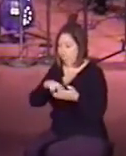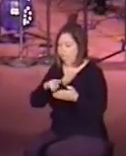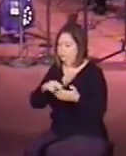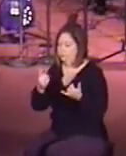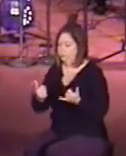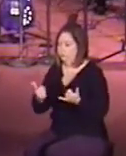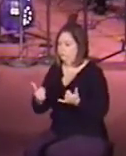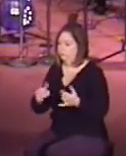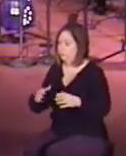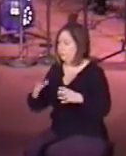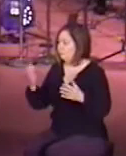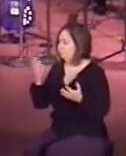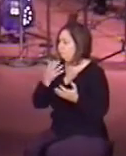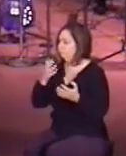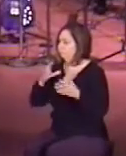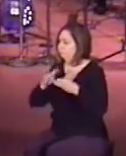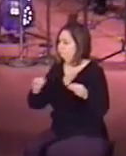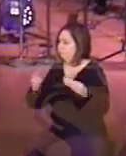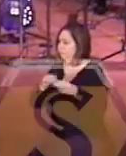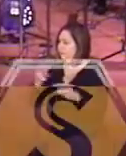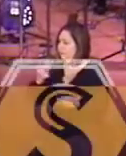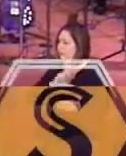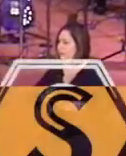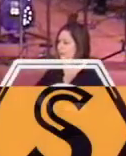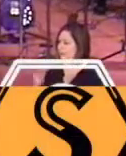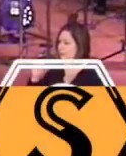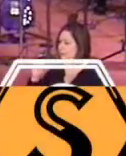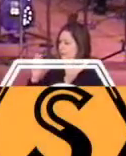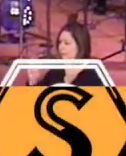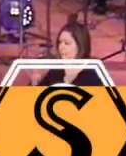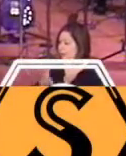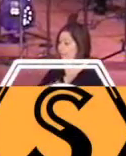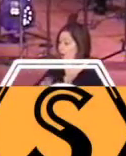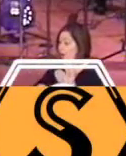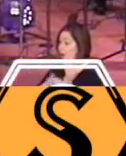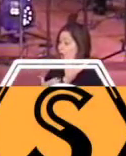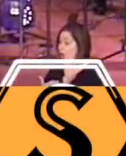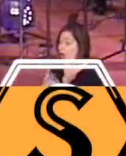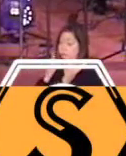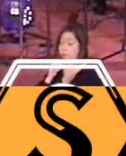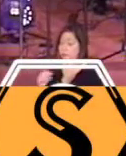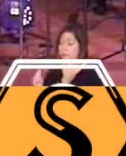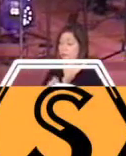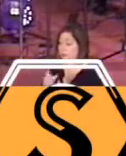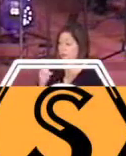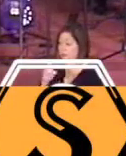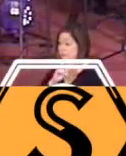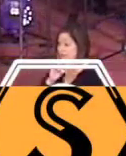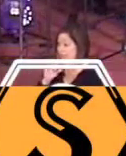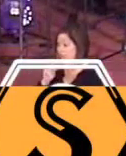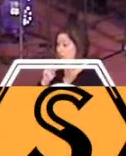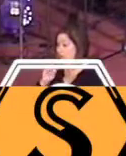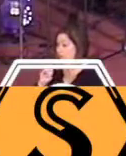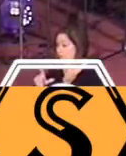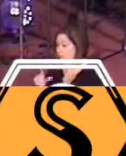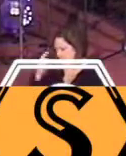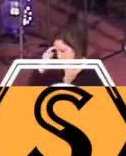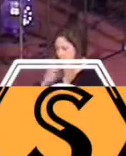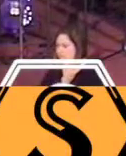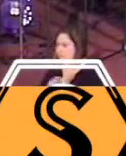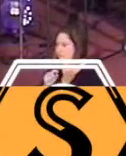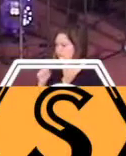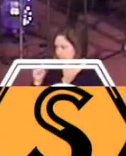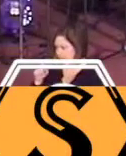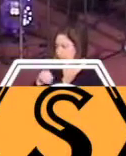an incredible story of, once again, King Nebuchadnezzar, after all he's experienced with Daniel, still believes he's ultimately